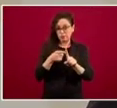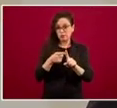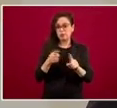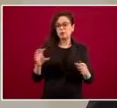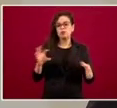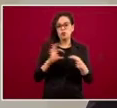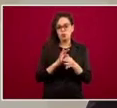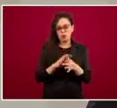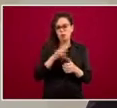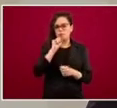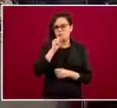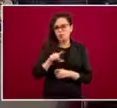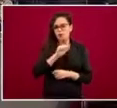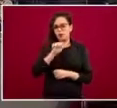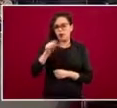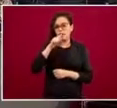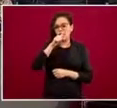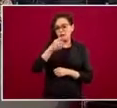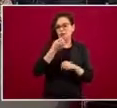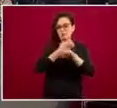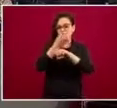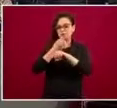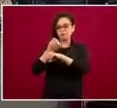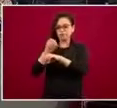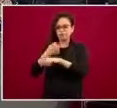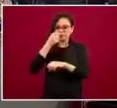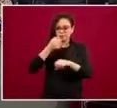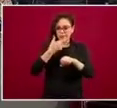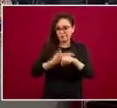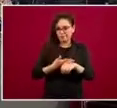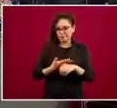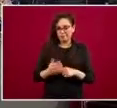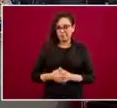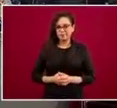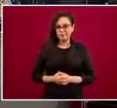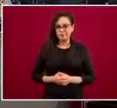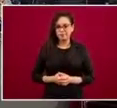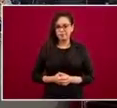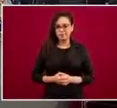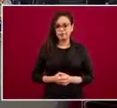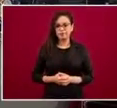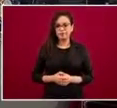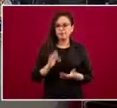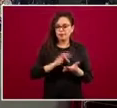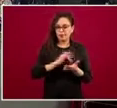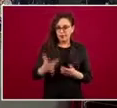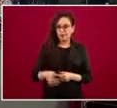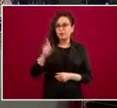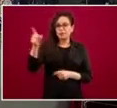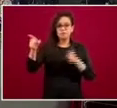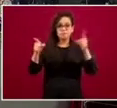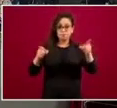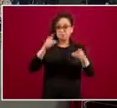work of the tourist associations locally and the local governments as well.